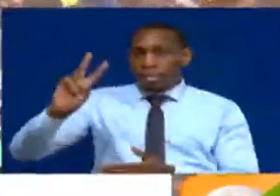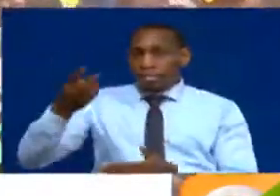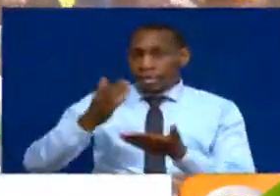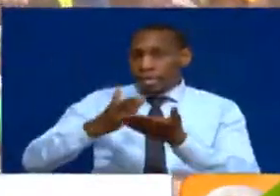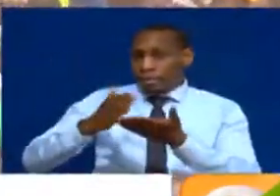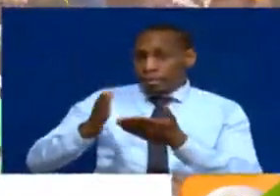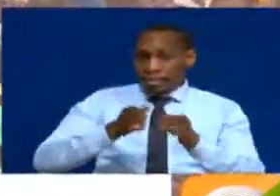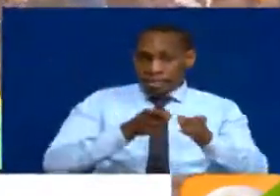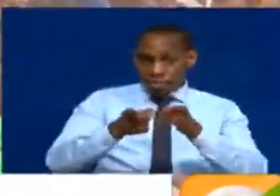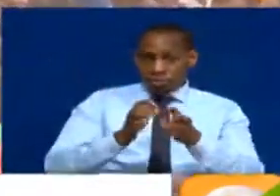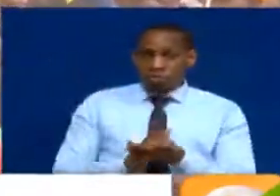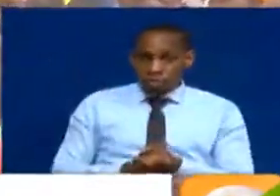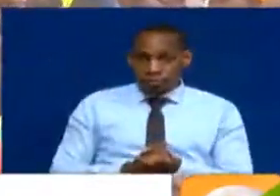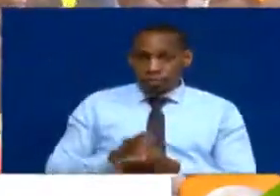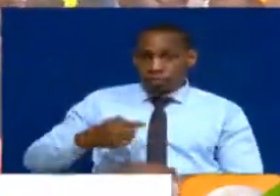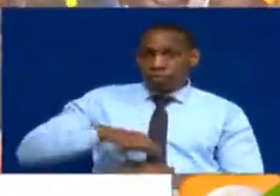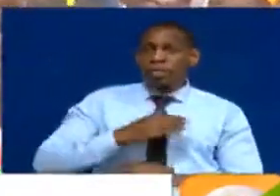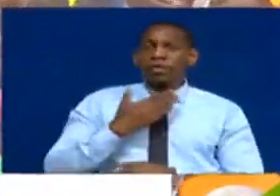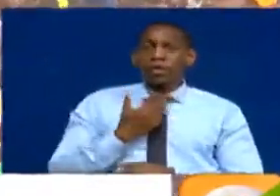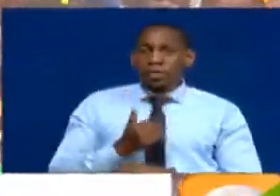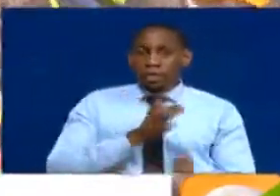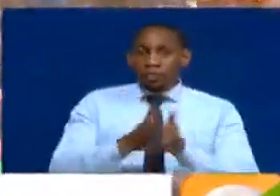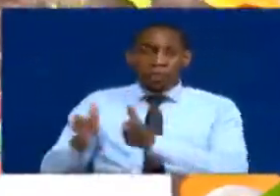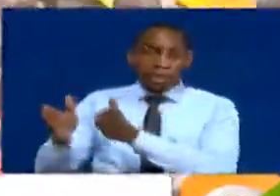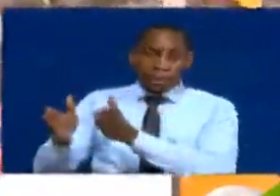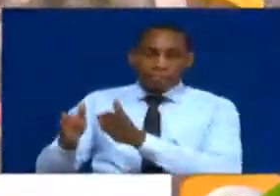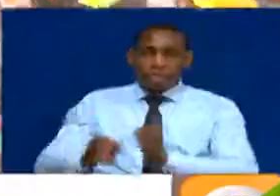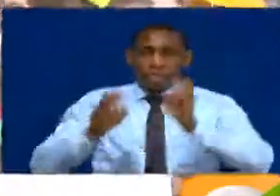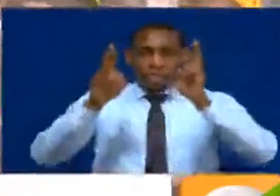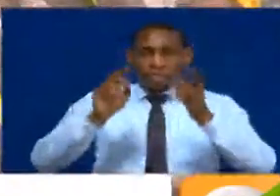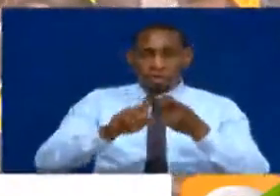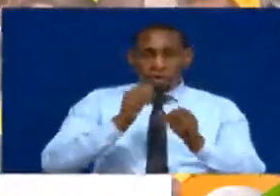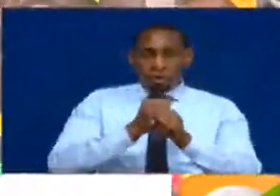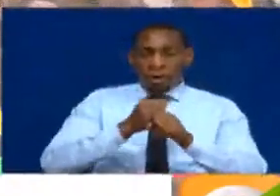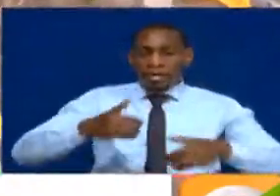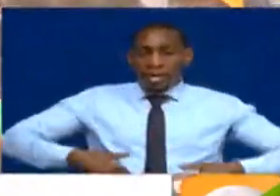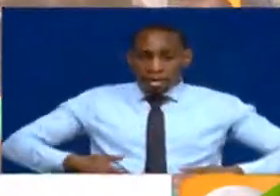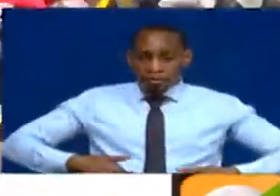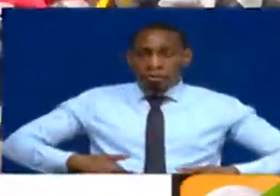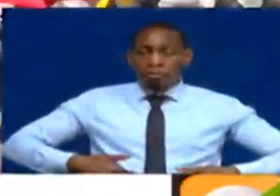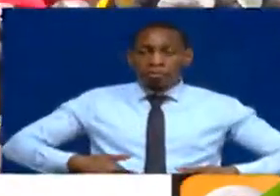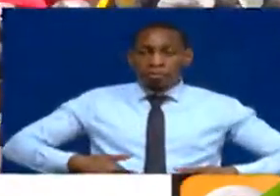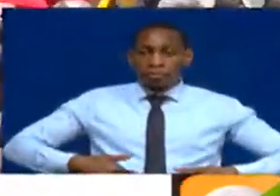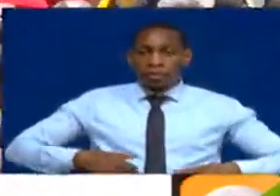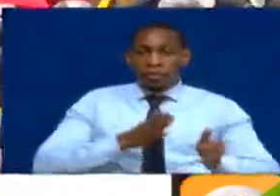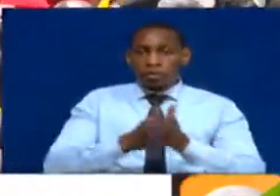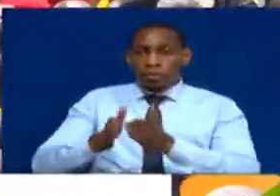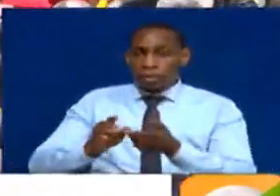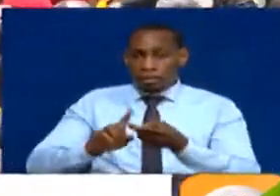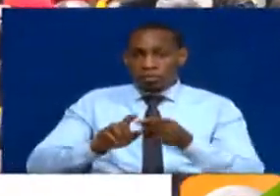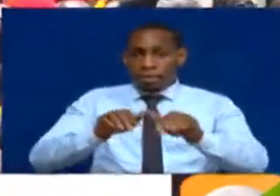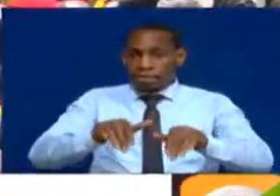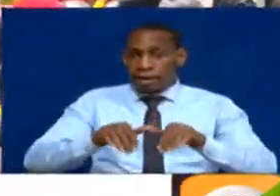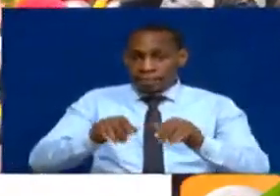pili tulikuwa tunataka kupanga mambo ya ajira ya vijana wetu. Tupange